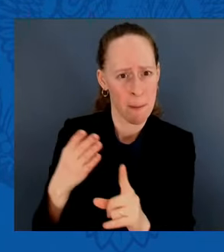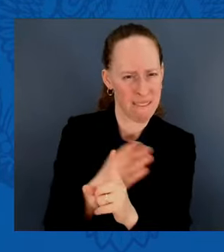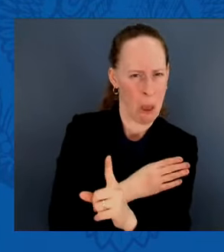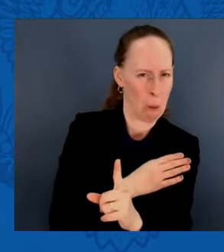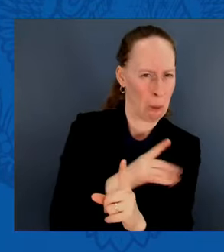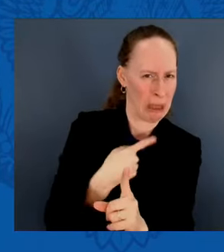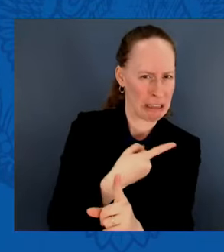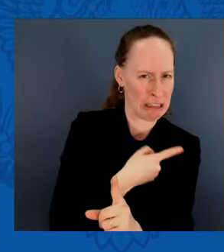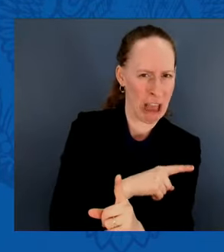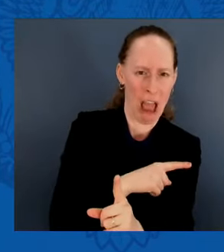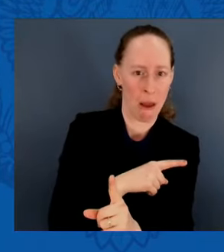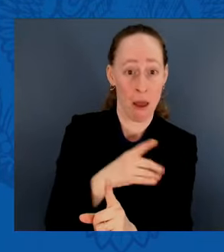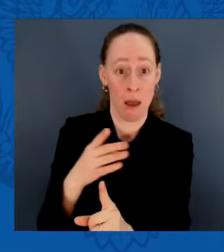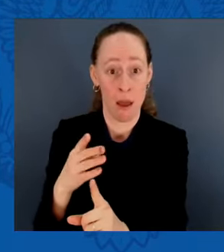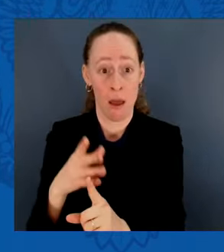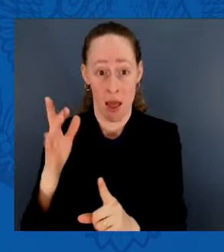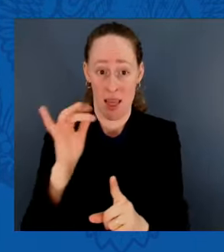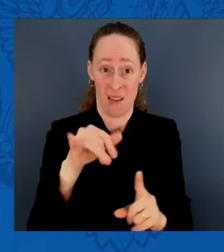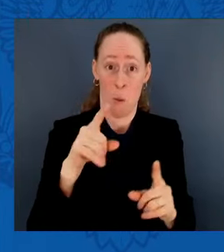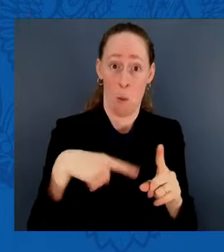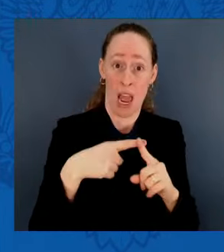up.